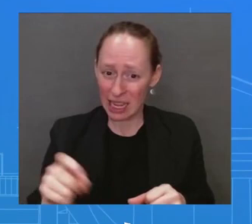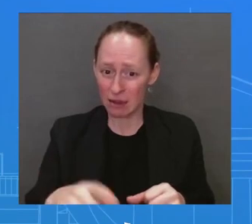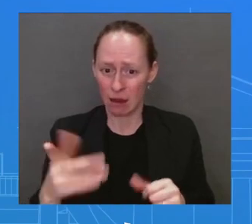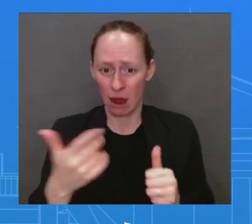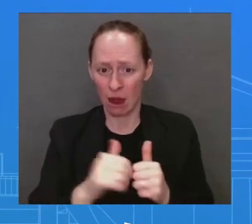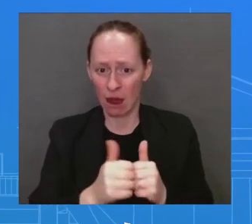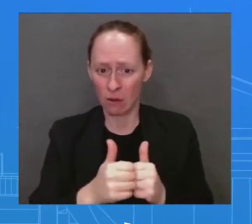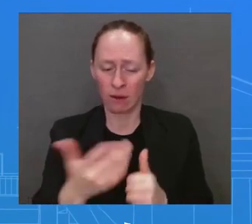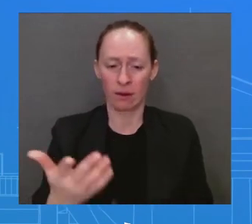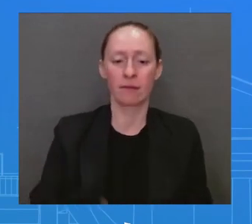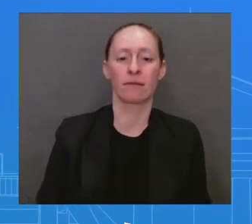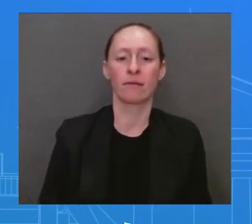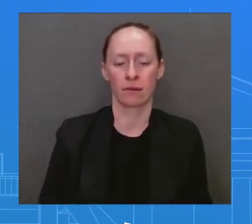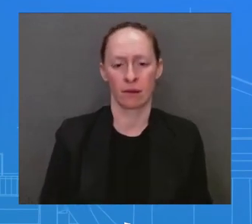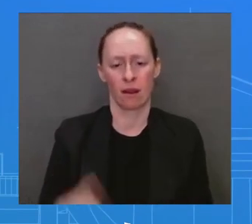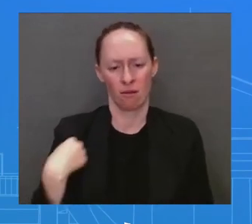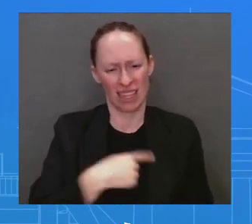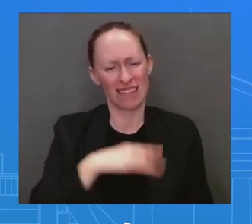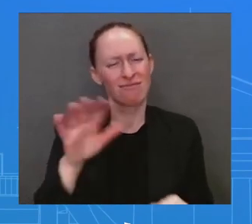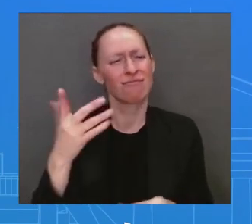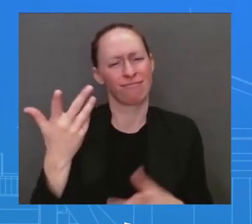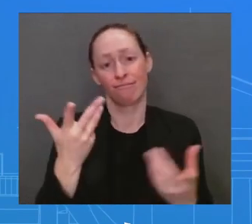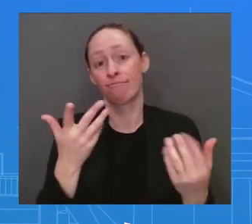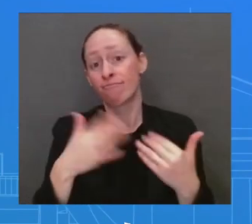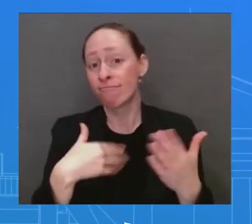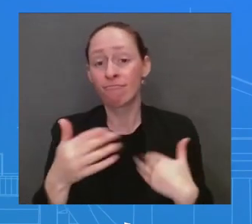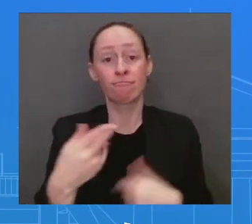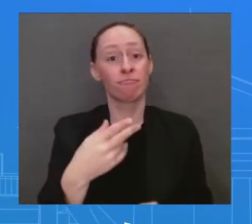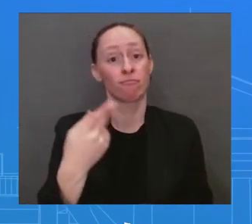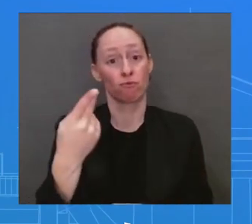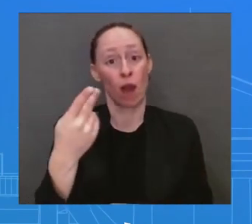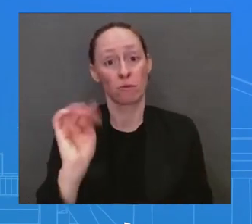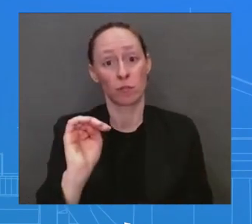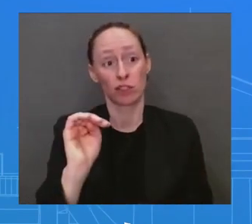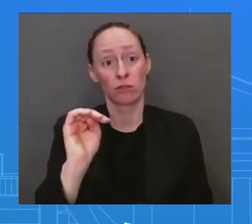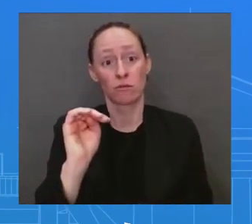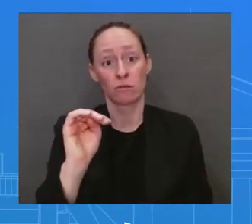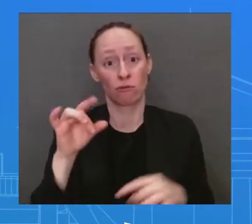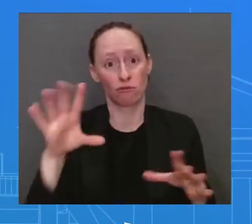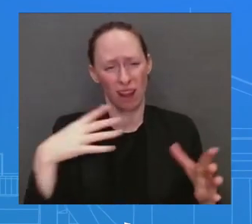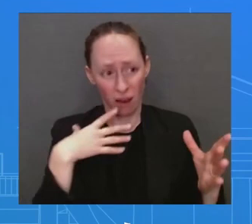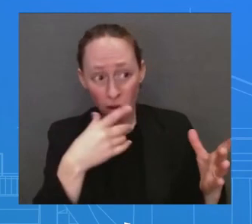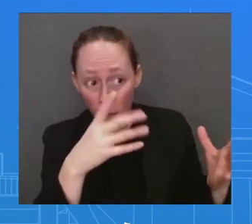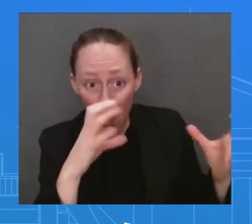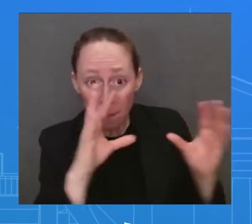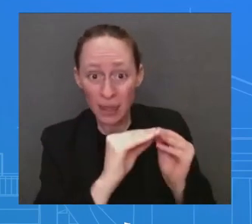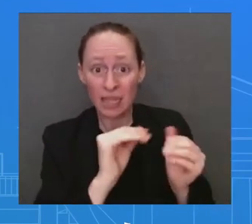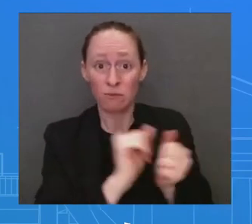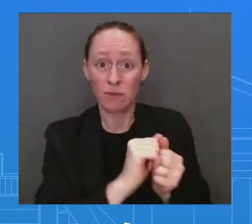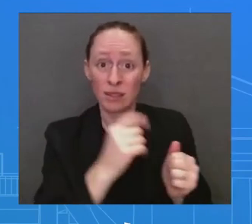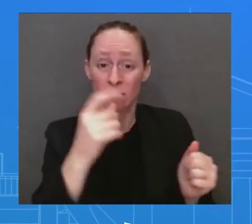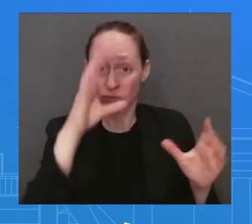wants to meet with President Xi and travel to Beijing. We have traveled to Beijing.